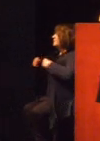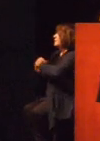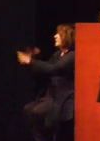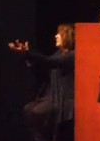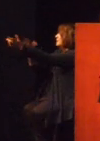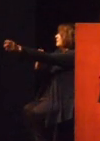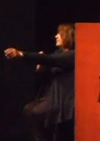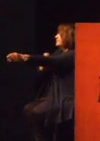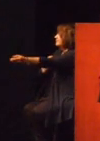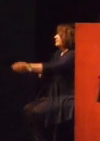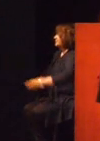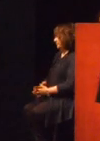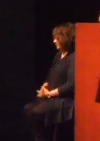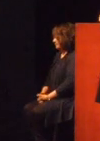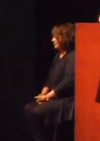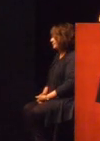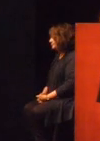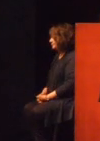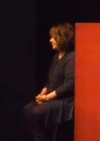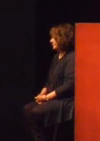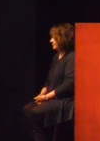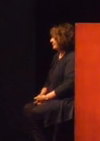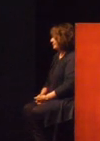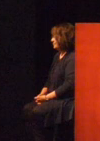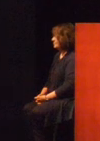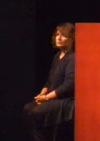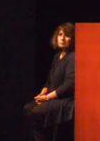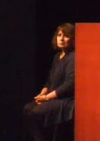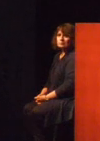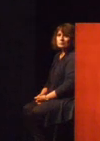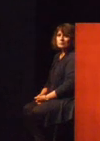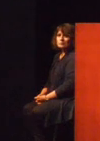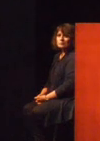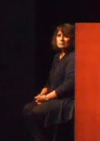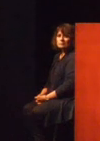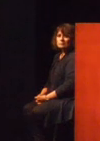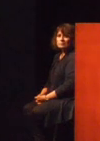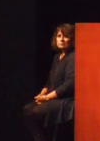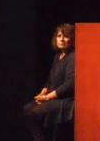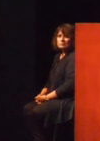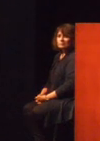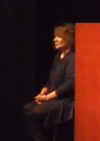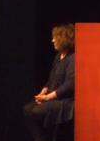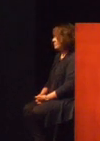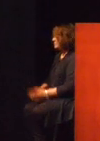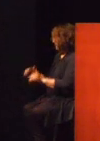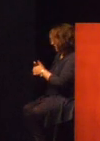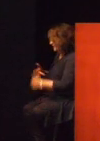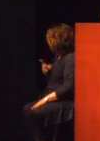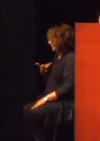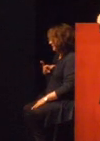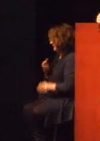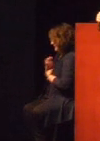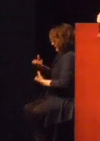people. How did it feel and what would you like to, and if there's anything else you want to share with the group, how did it feel to share this part of yourself with